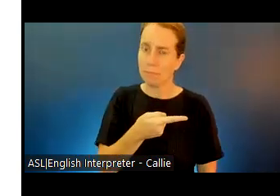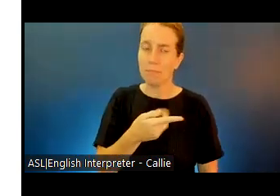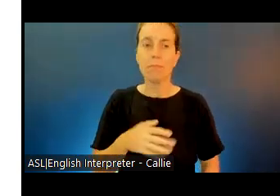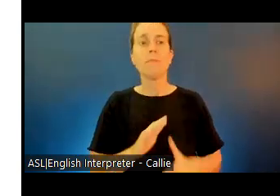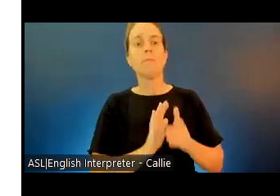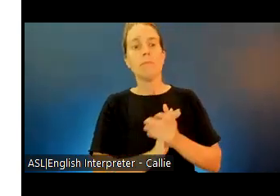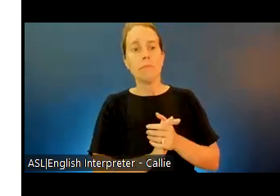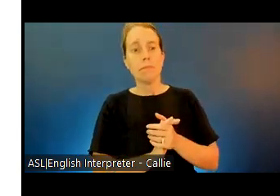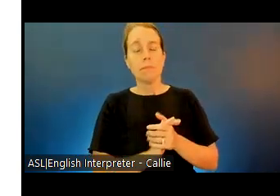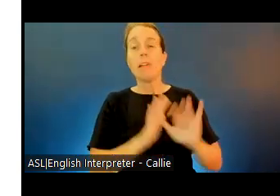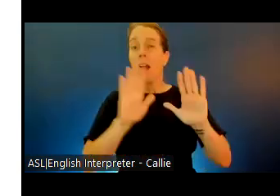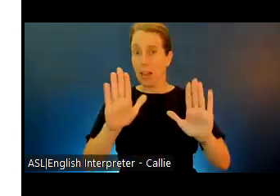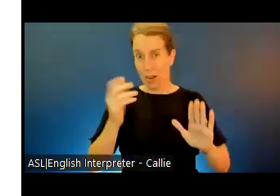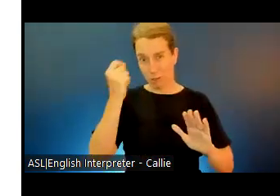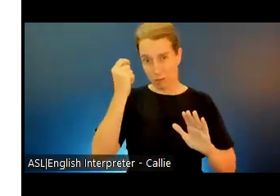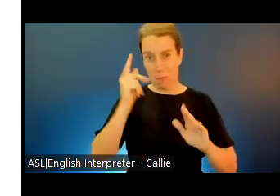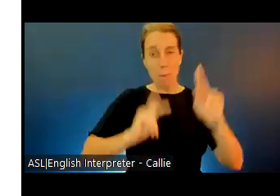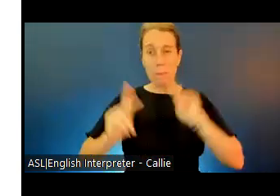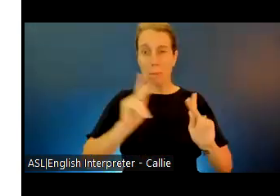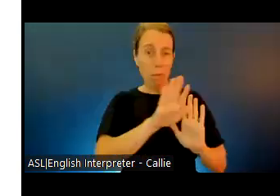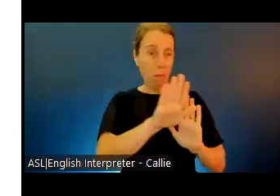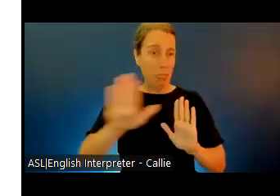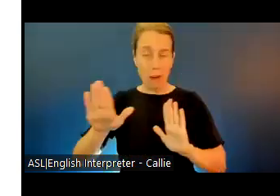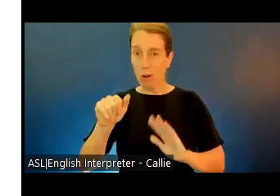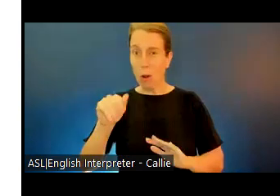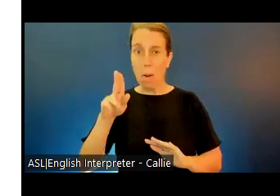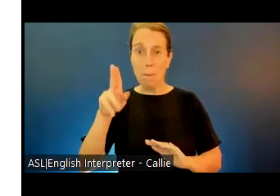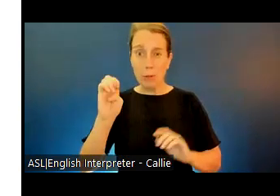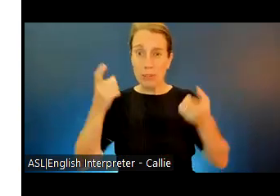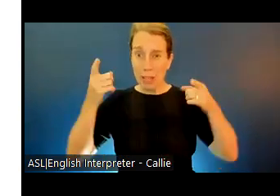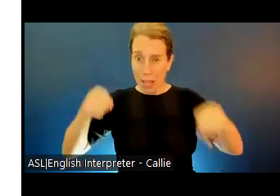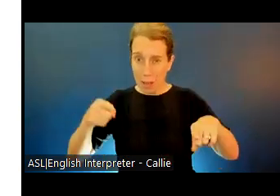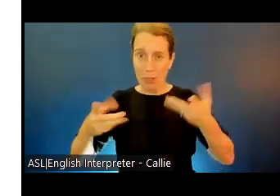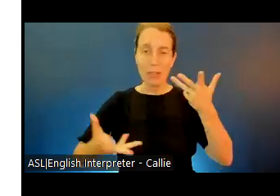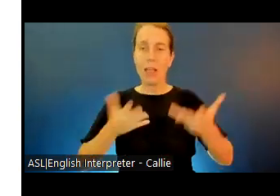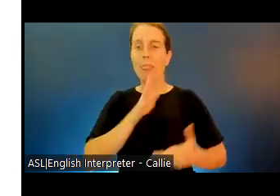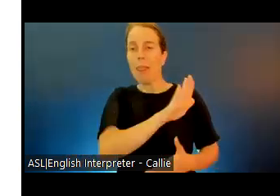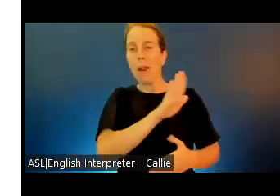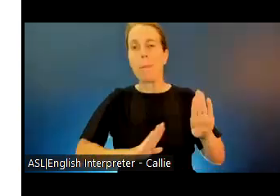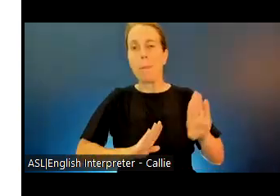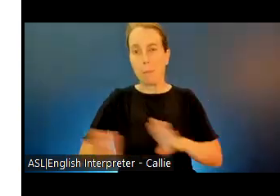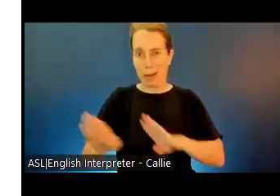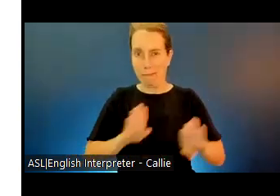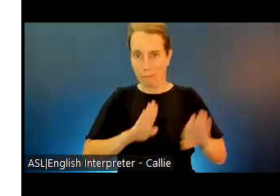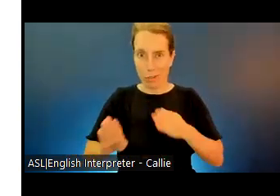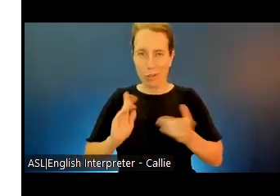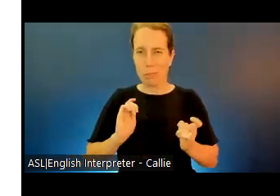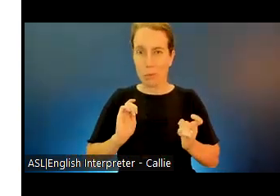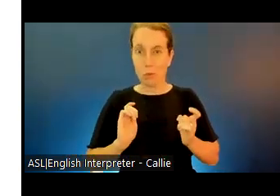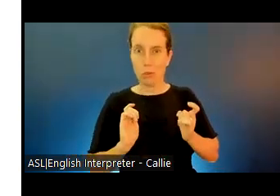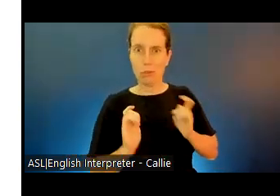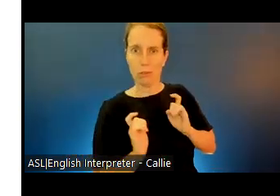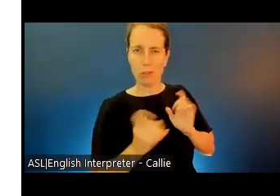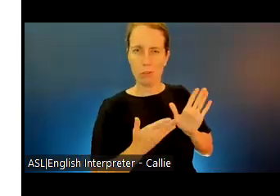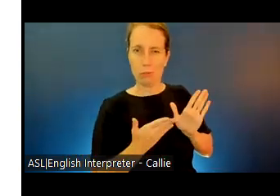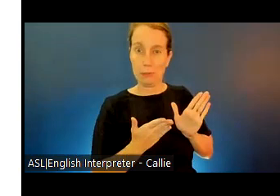you are seeing that your loved one is exhibiting uncharacteristic behavior, and I think the key term there is uncharacteristic, you may